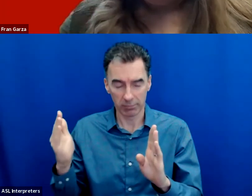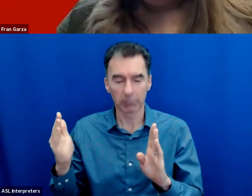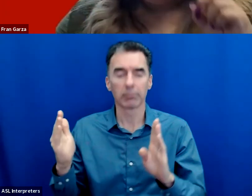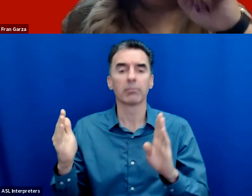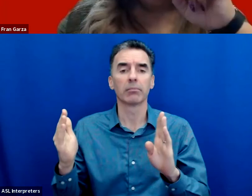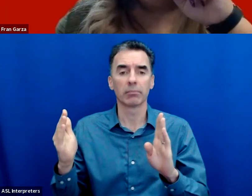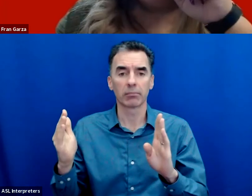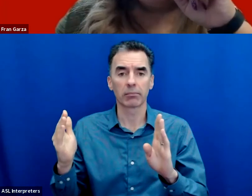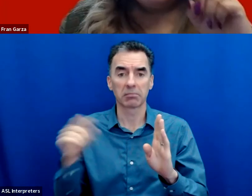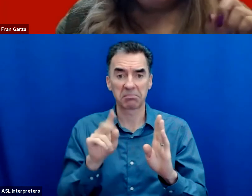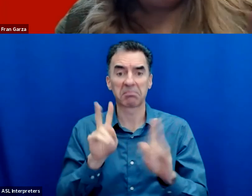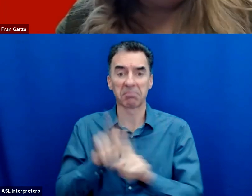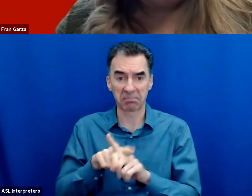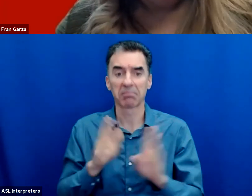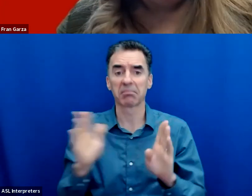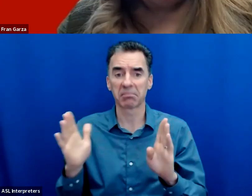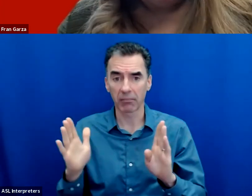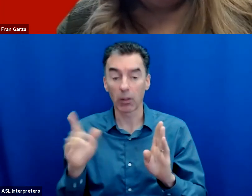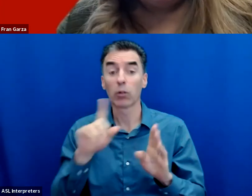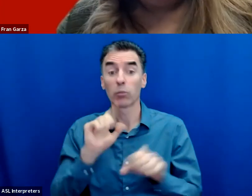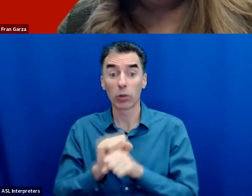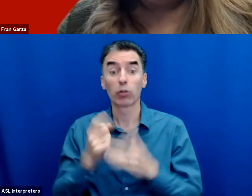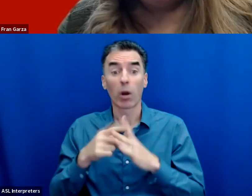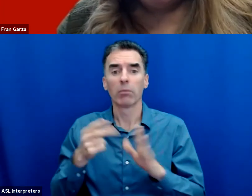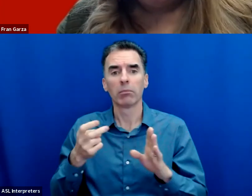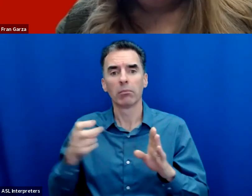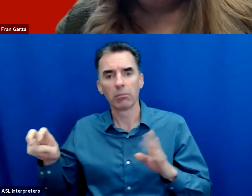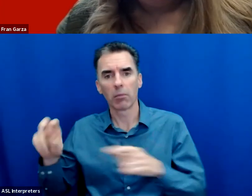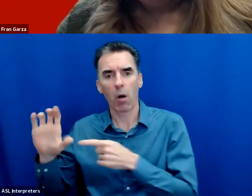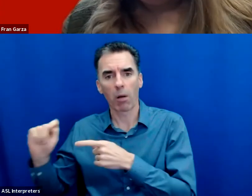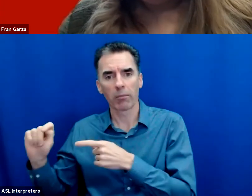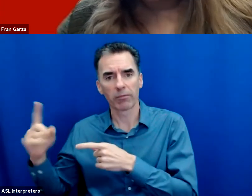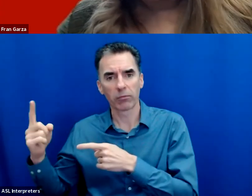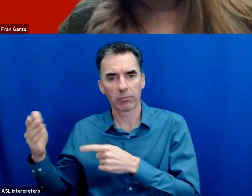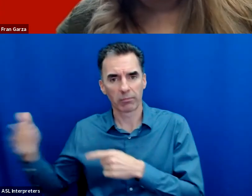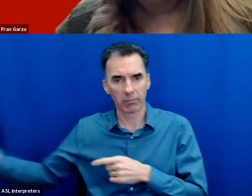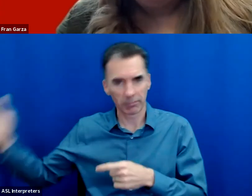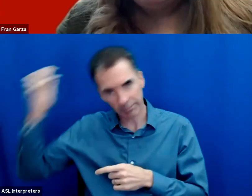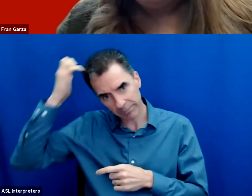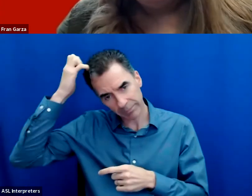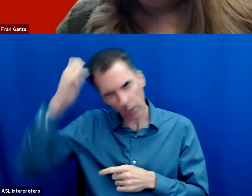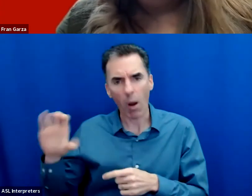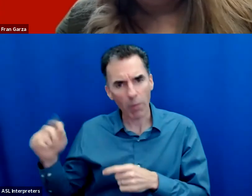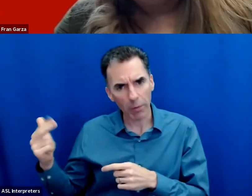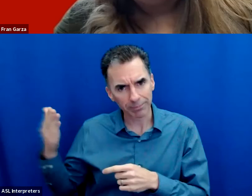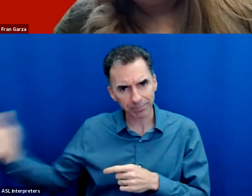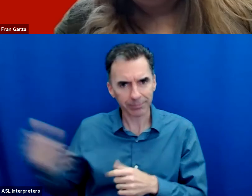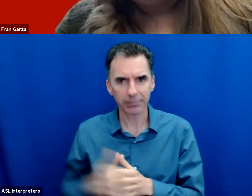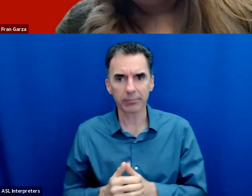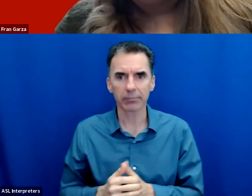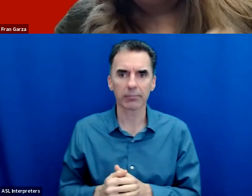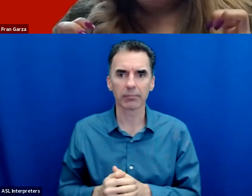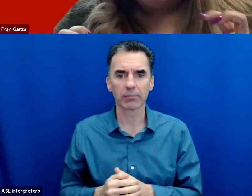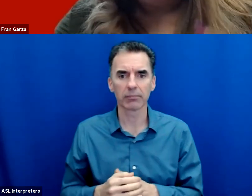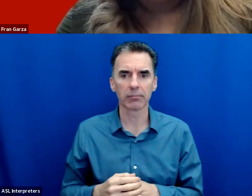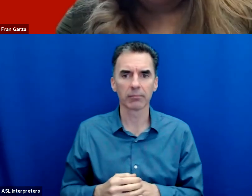date. So we haven't officially sent out any notification on open enrollment. It should go out today. And then